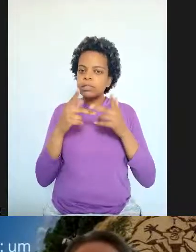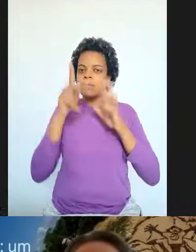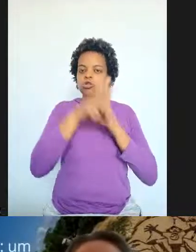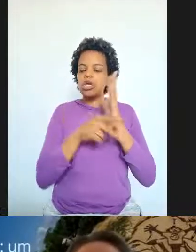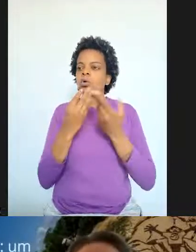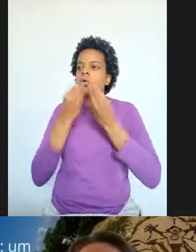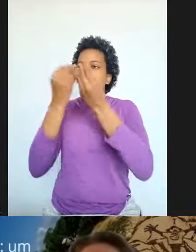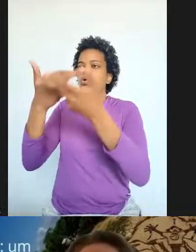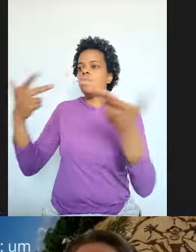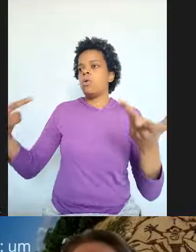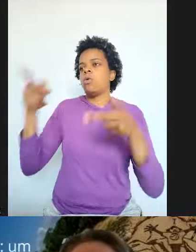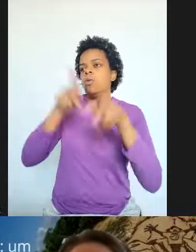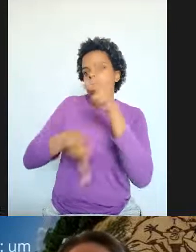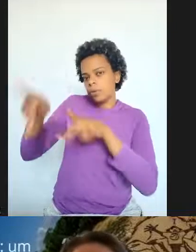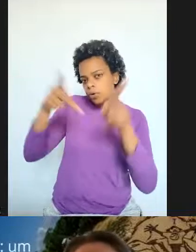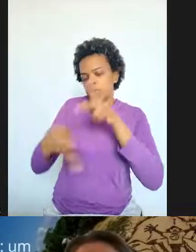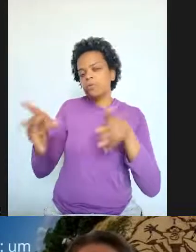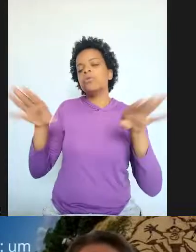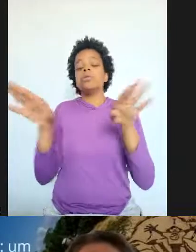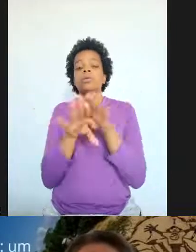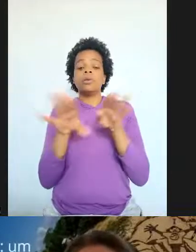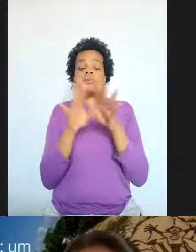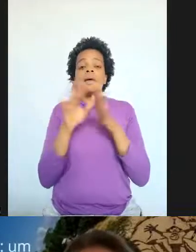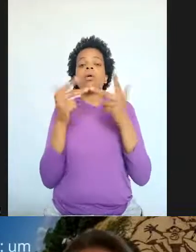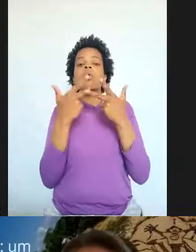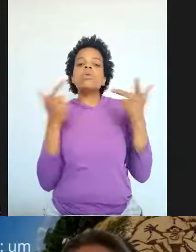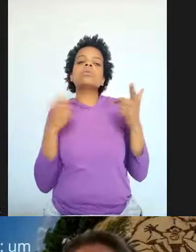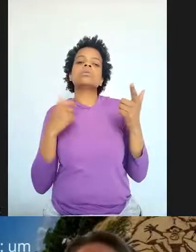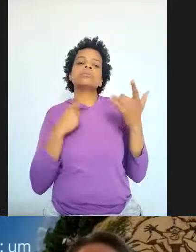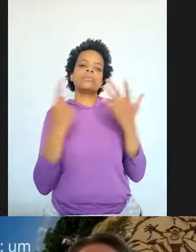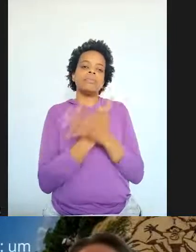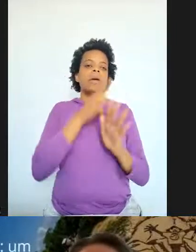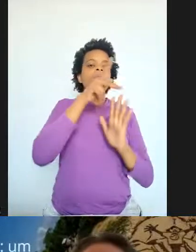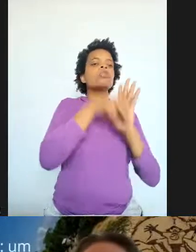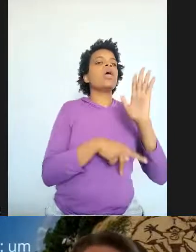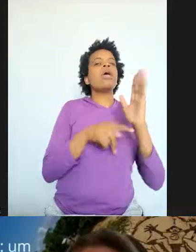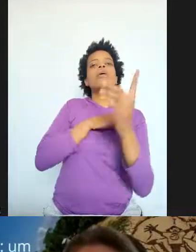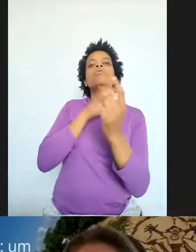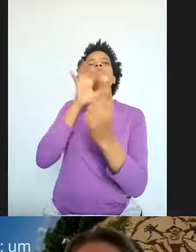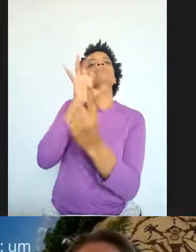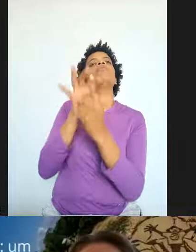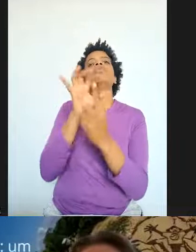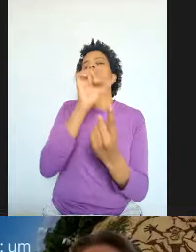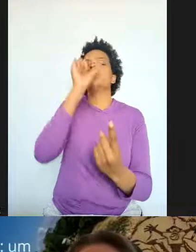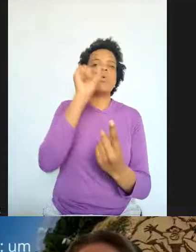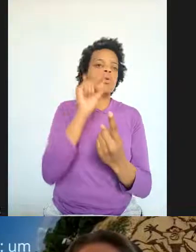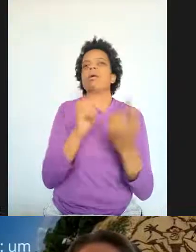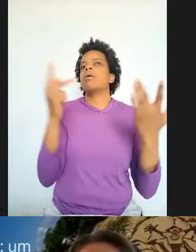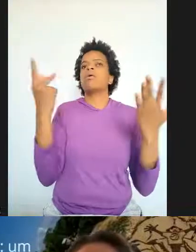the social return of the project and more clarity on the impacts generated by the projects.